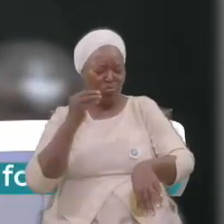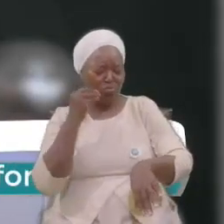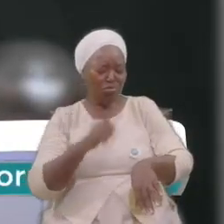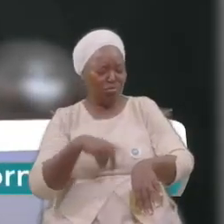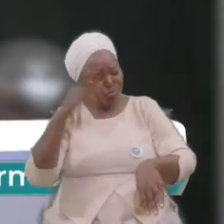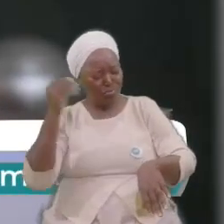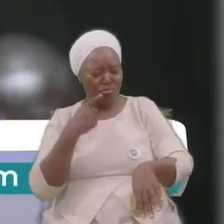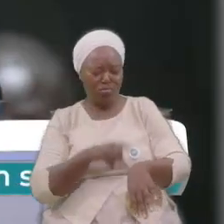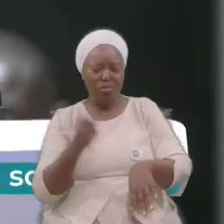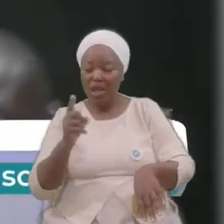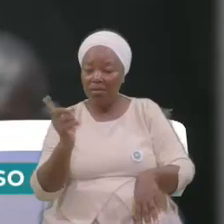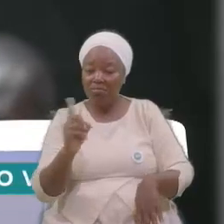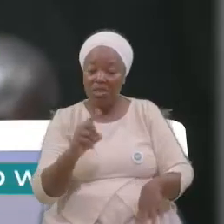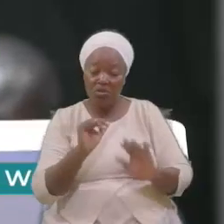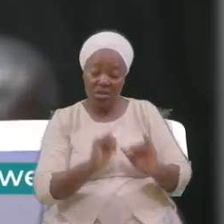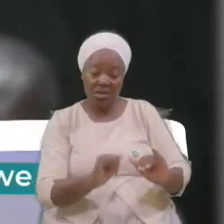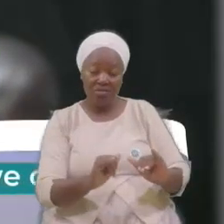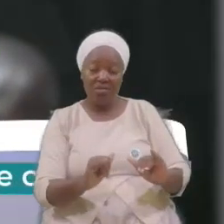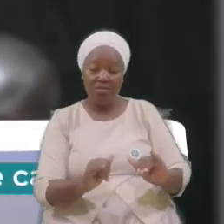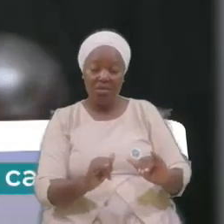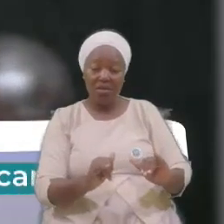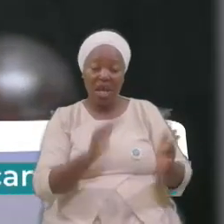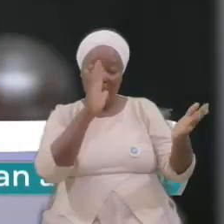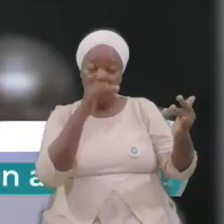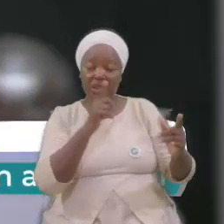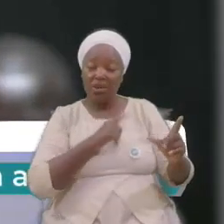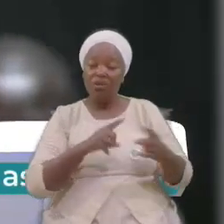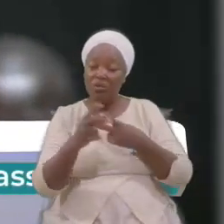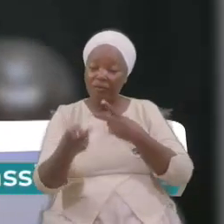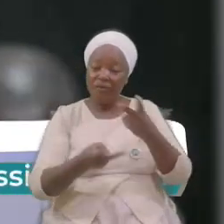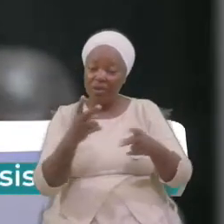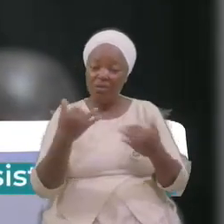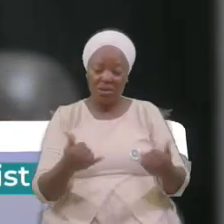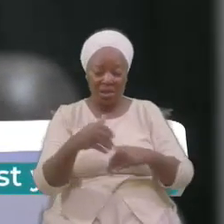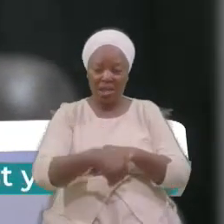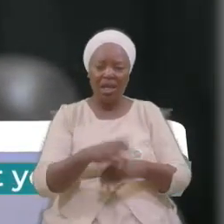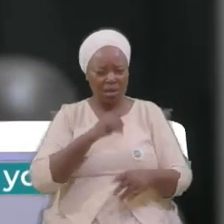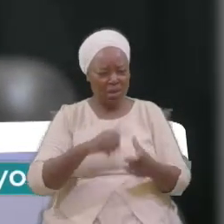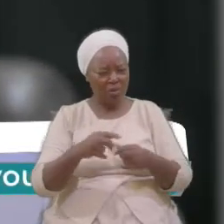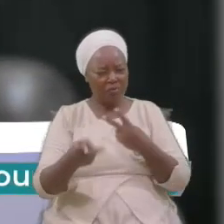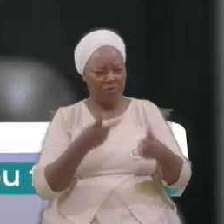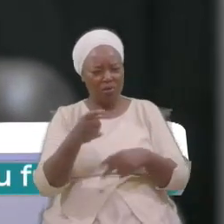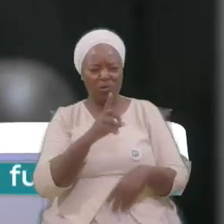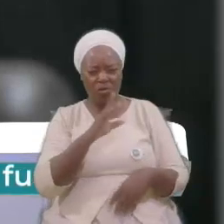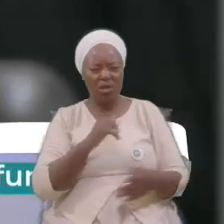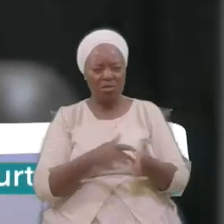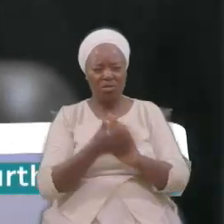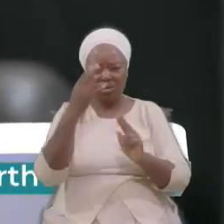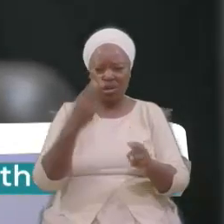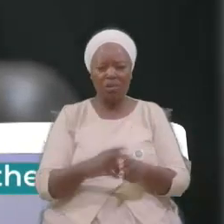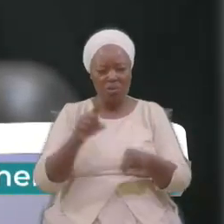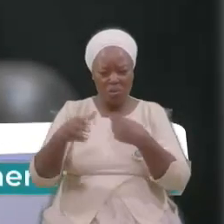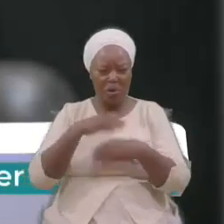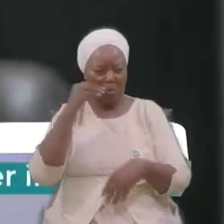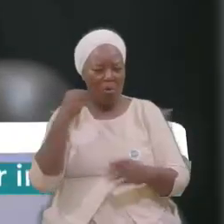yourself to be omitted in the record by all our counselors tonight. Help them